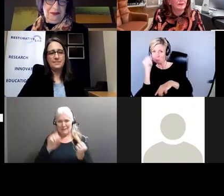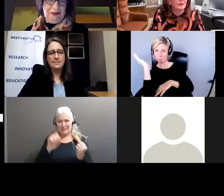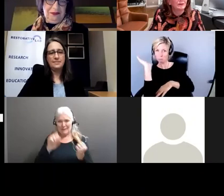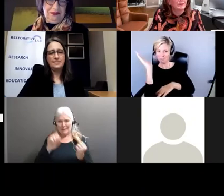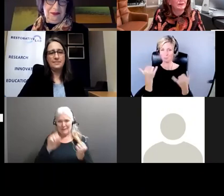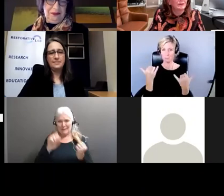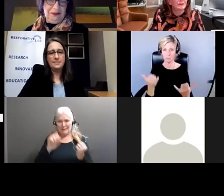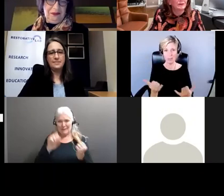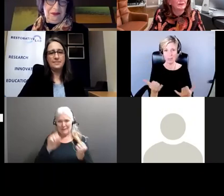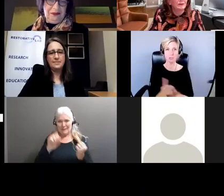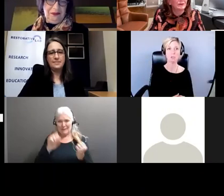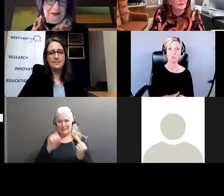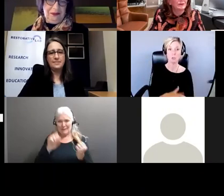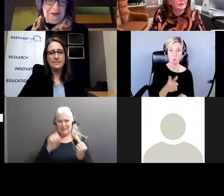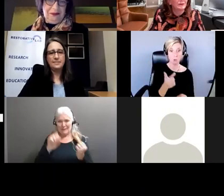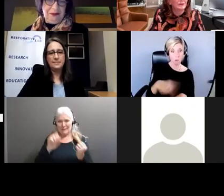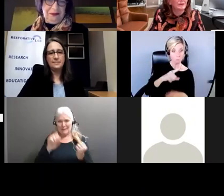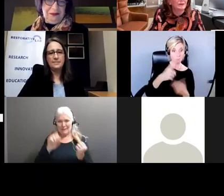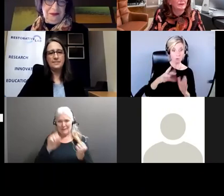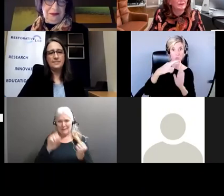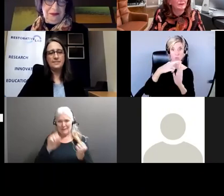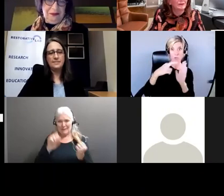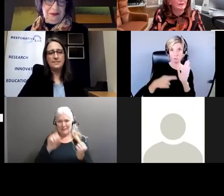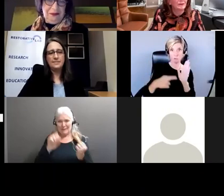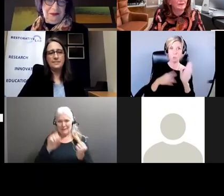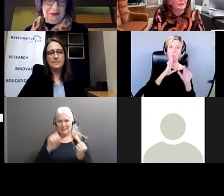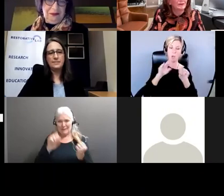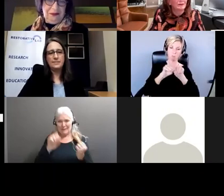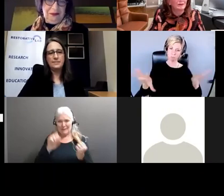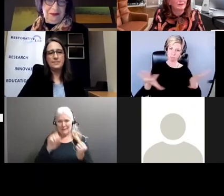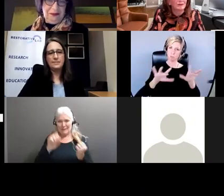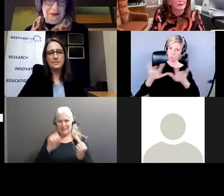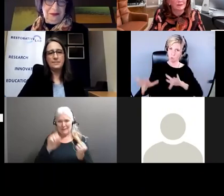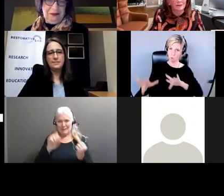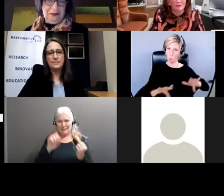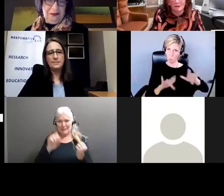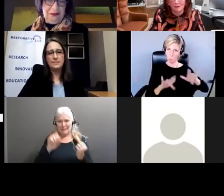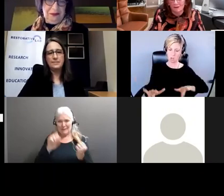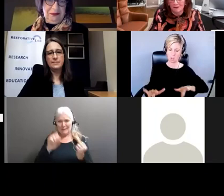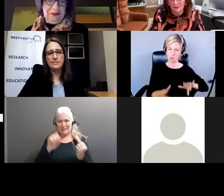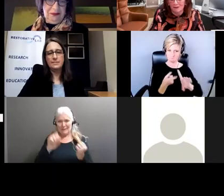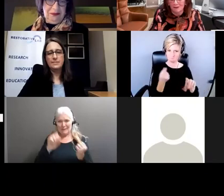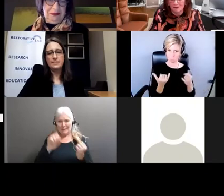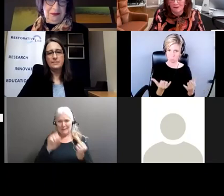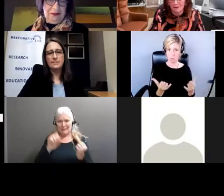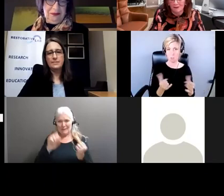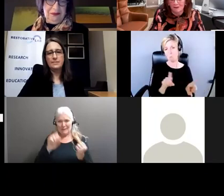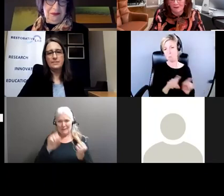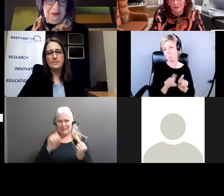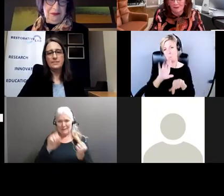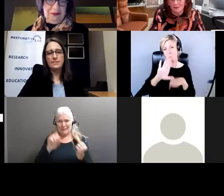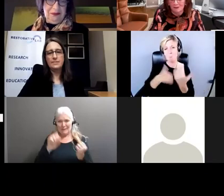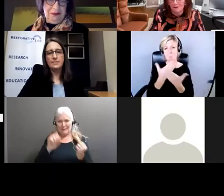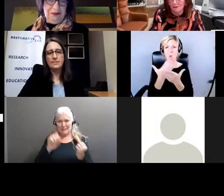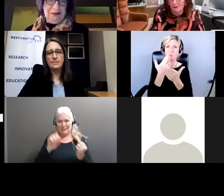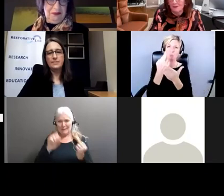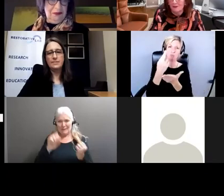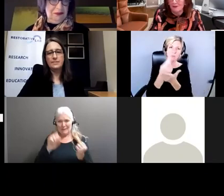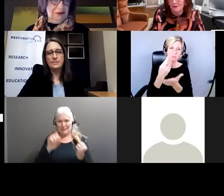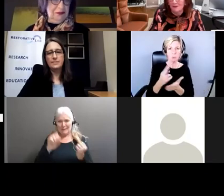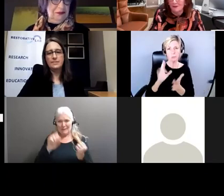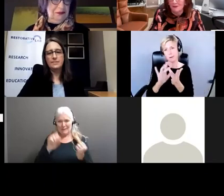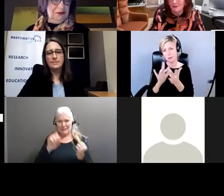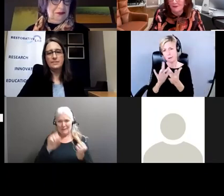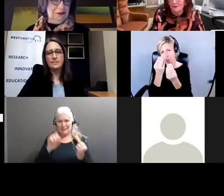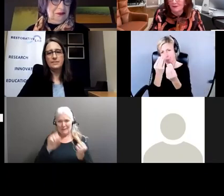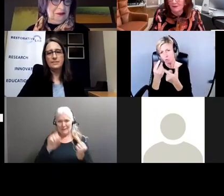who registered for this event so that you can get the recording as well as a list of the resources and the contact information, so don't worry if you didn't catch